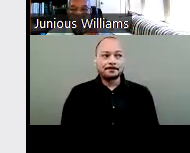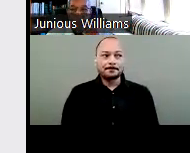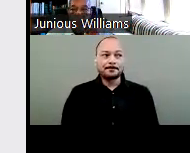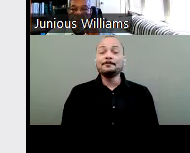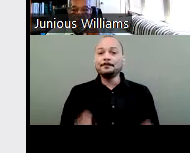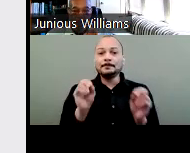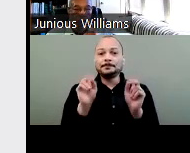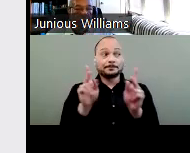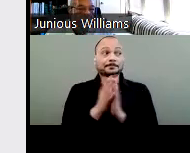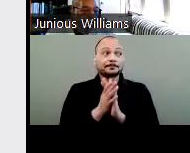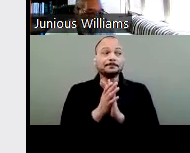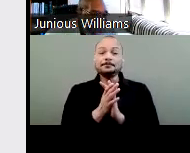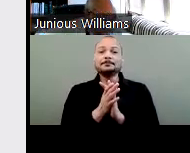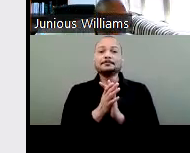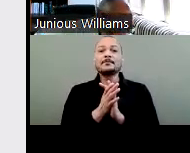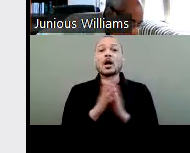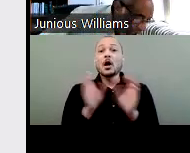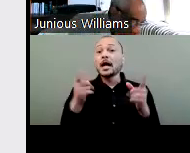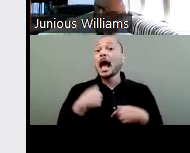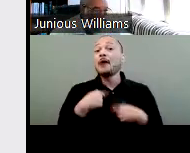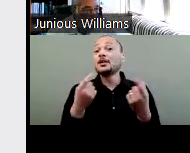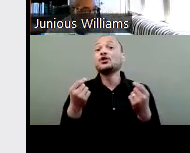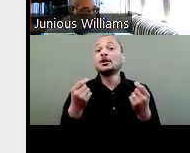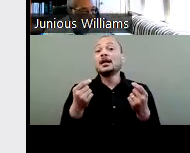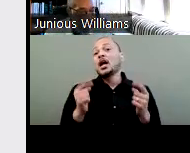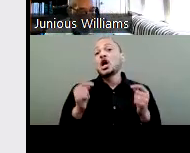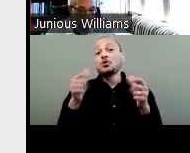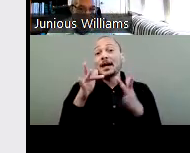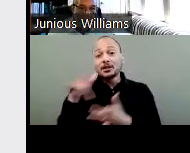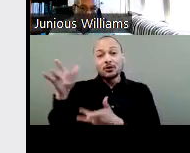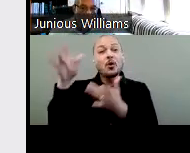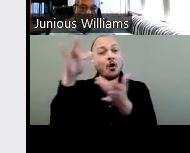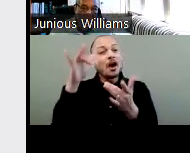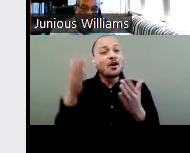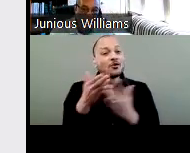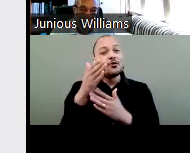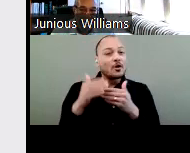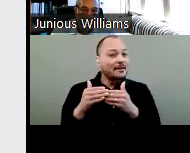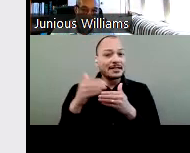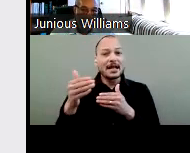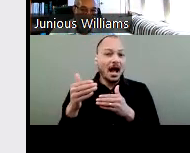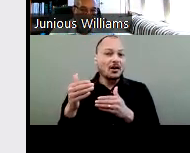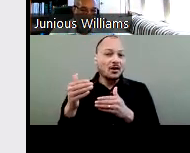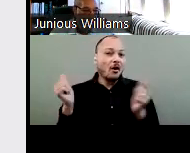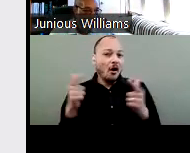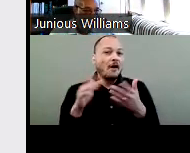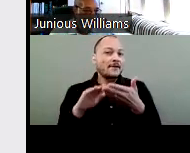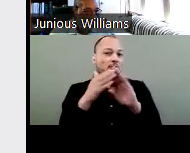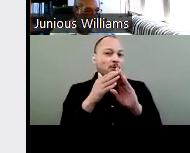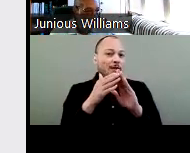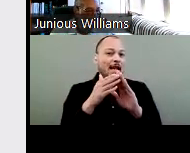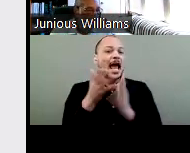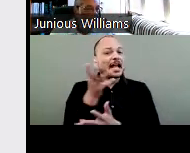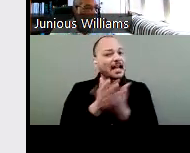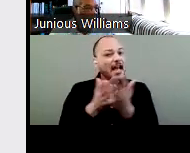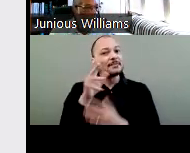Okay, so what I want to do is to take us on a quick tour through the entire community engagement toolkit,